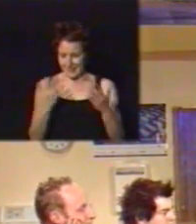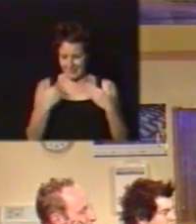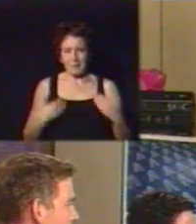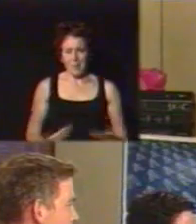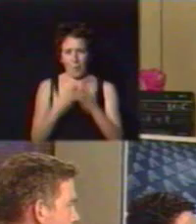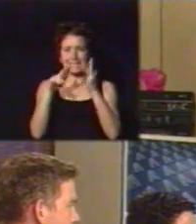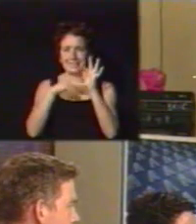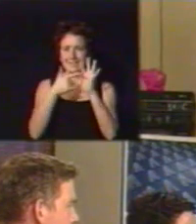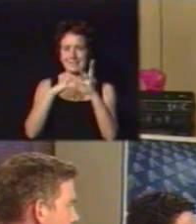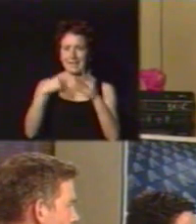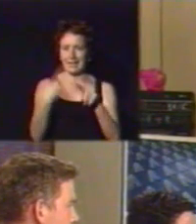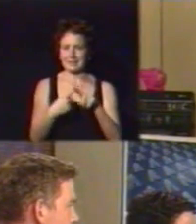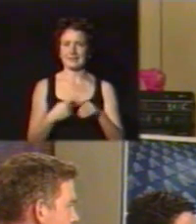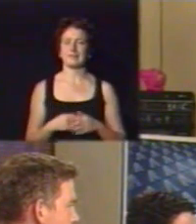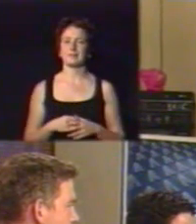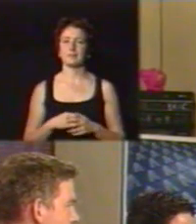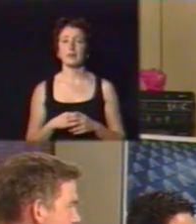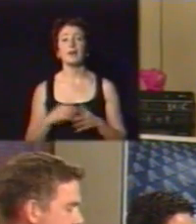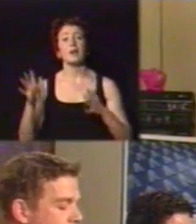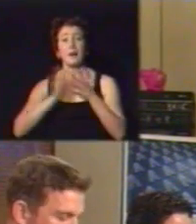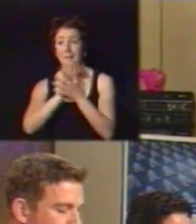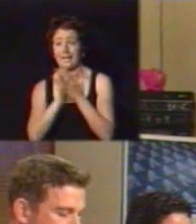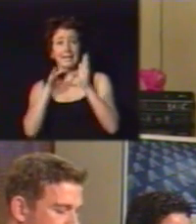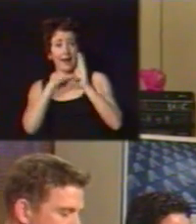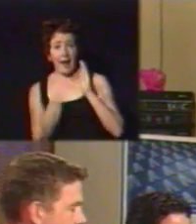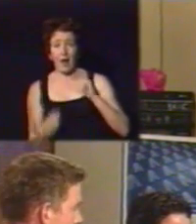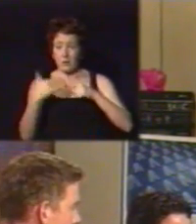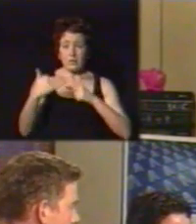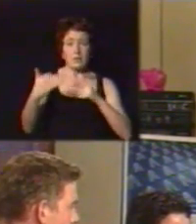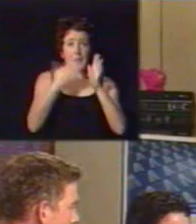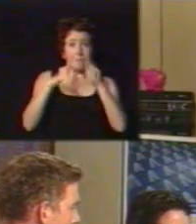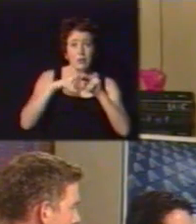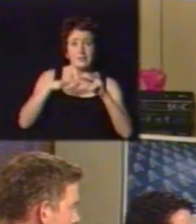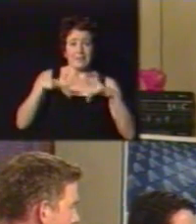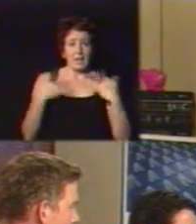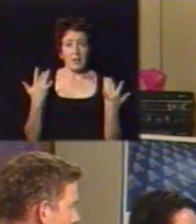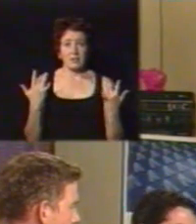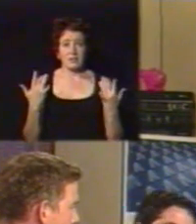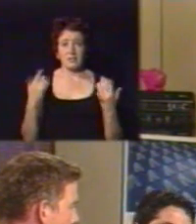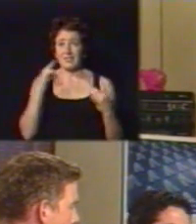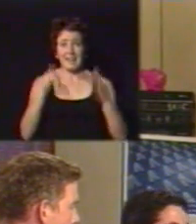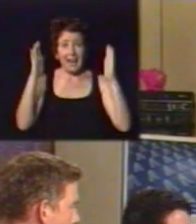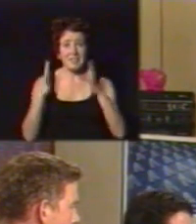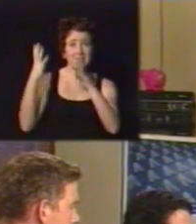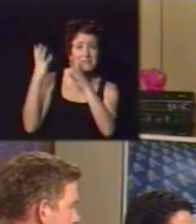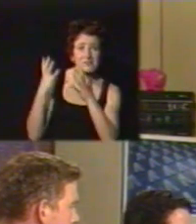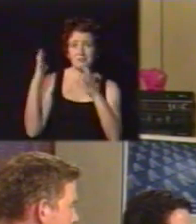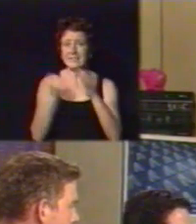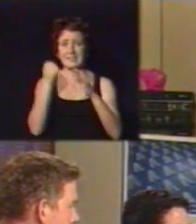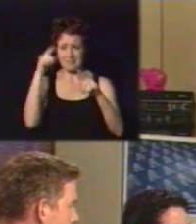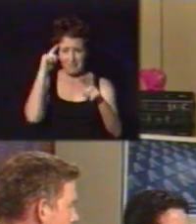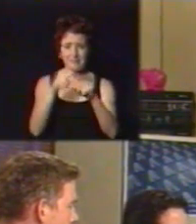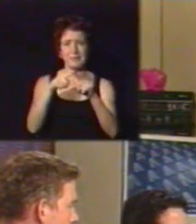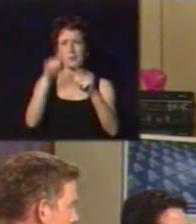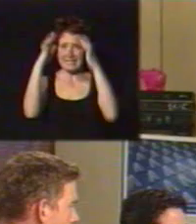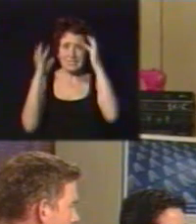now, like, for parents to make a decision really quick? Is no, I'd like to say that there was, but the pressure is still there.